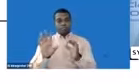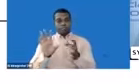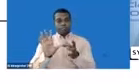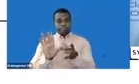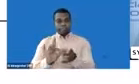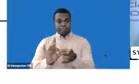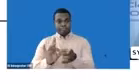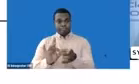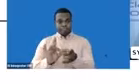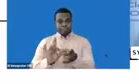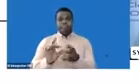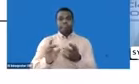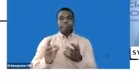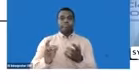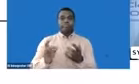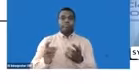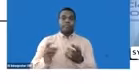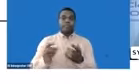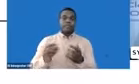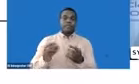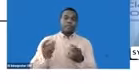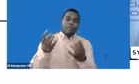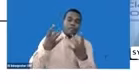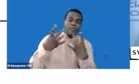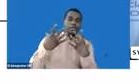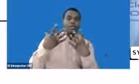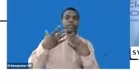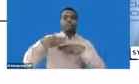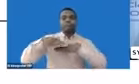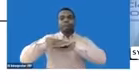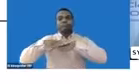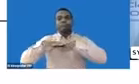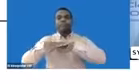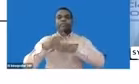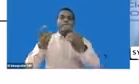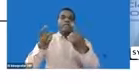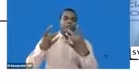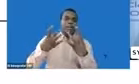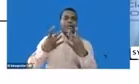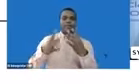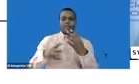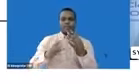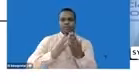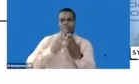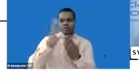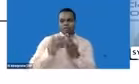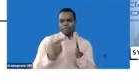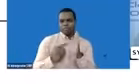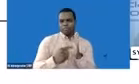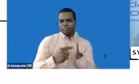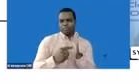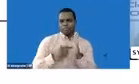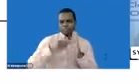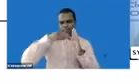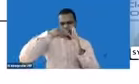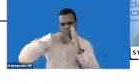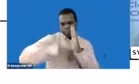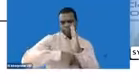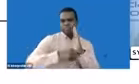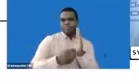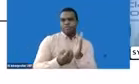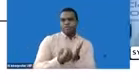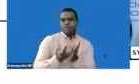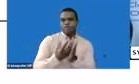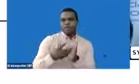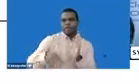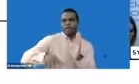details to your training and do, for example, a discussion on user feedback. Also, trainers